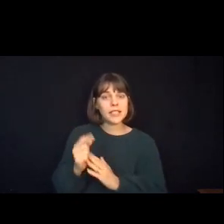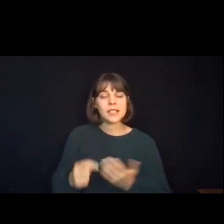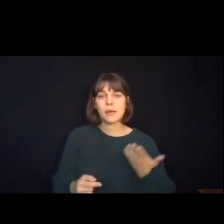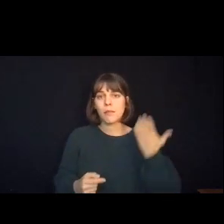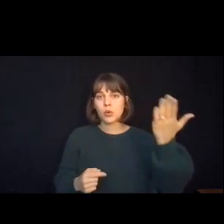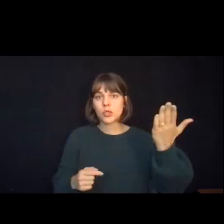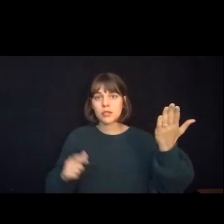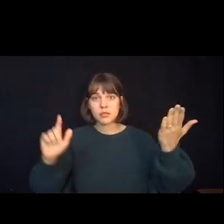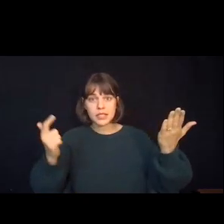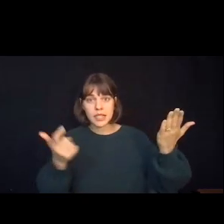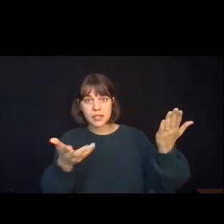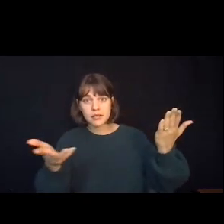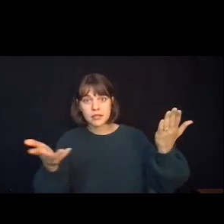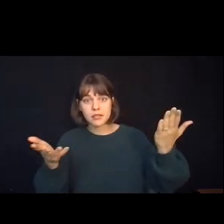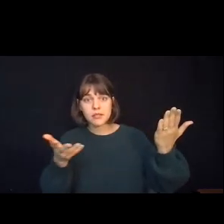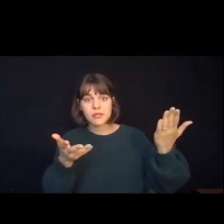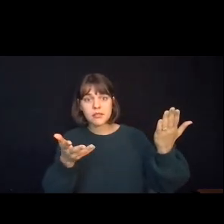A second?